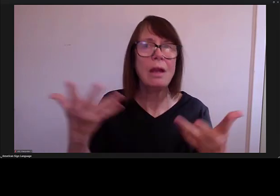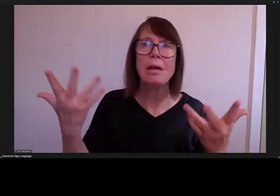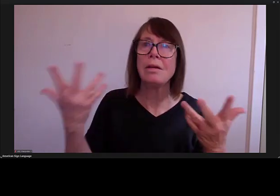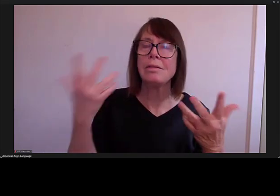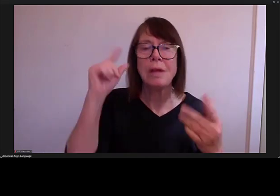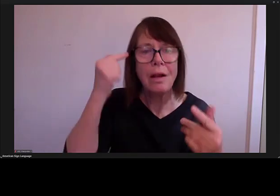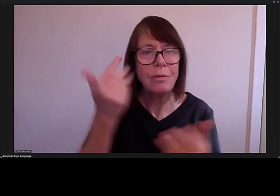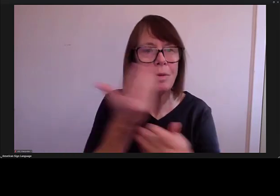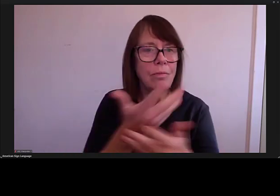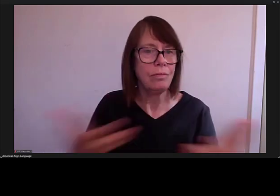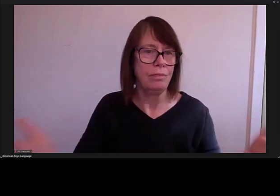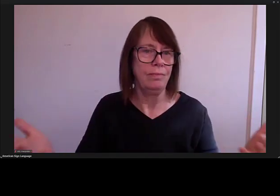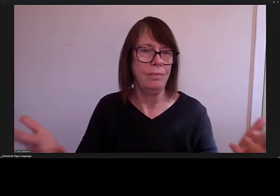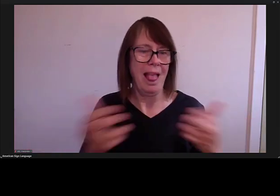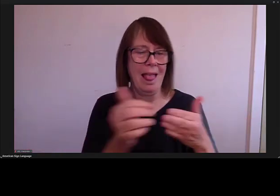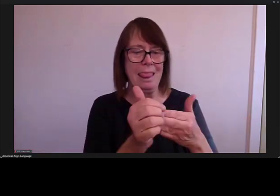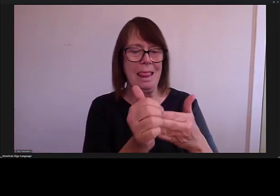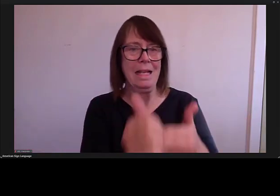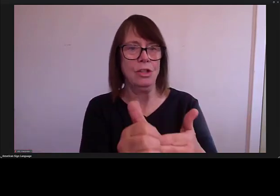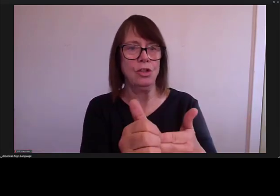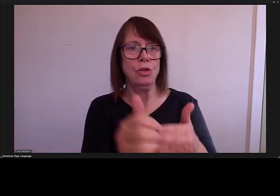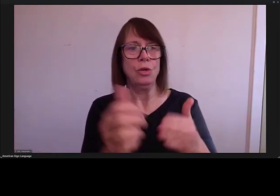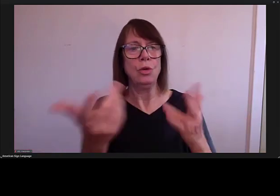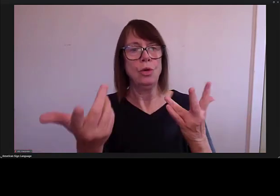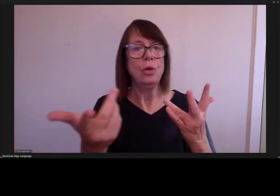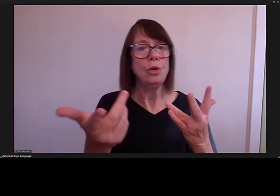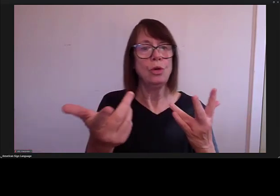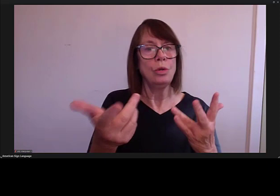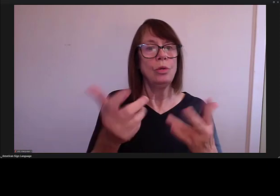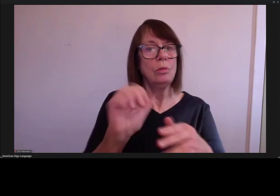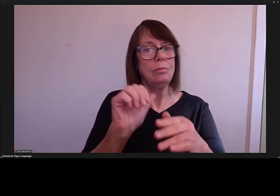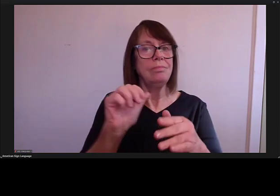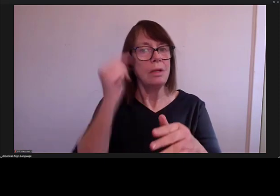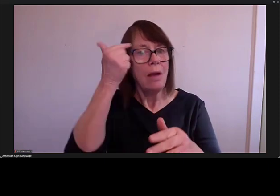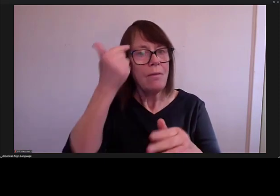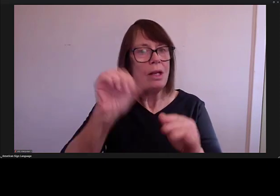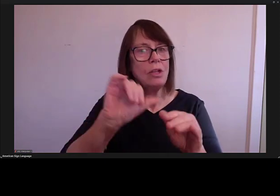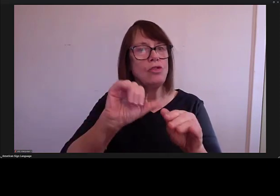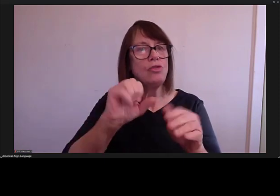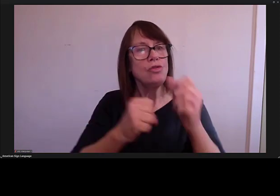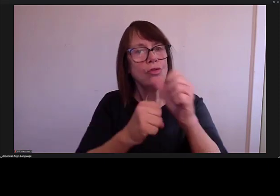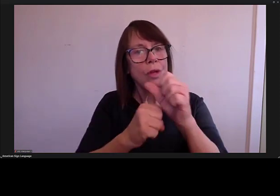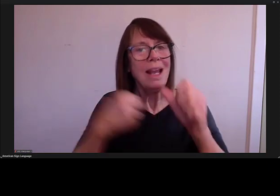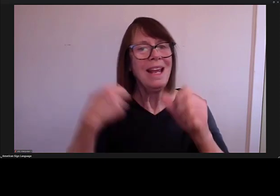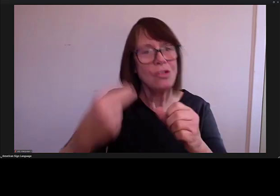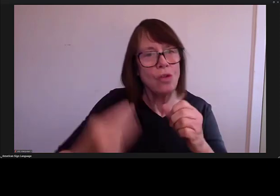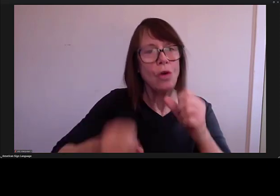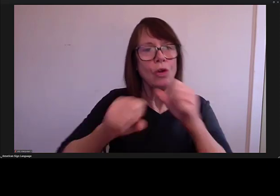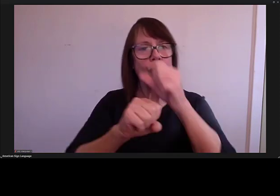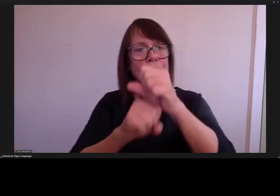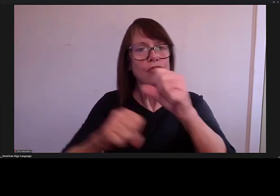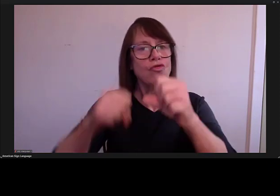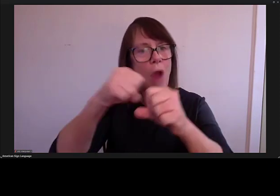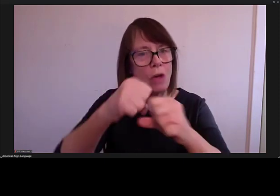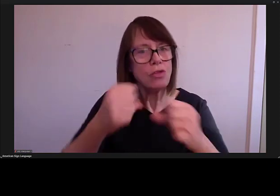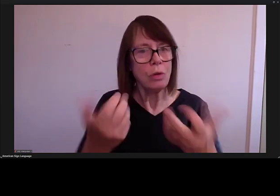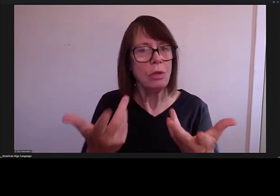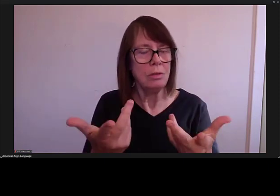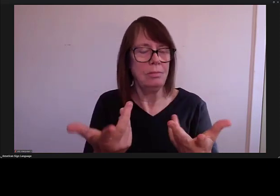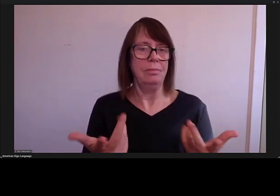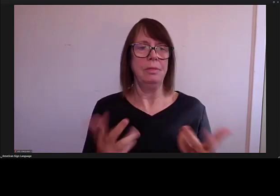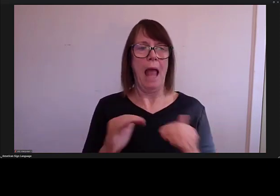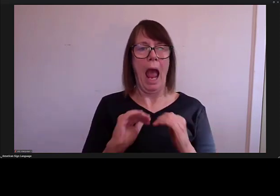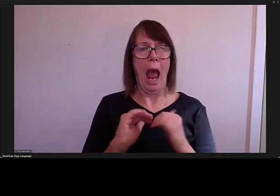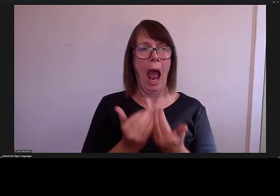called structural, systemic, or institutionalized trauma, which refers to the way that people are harmed by